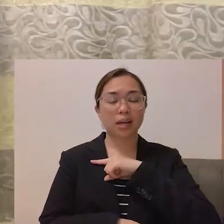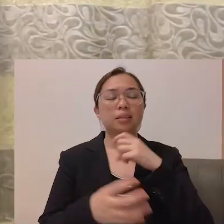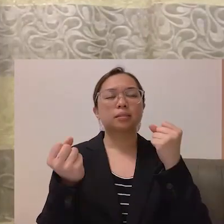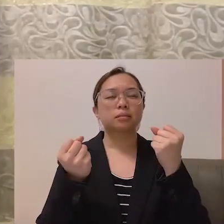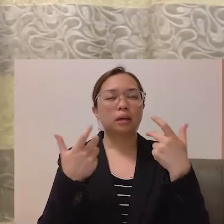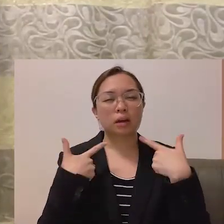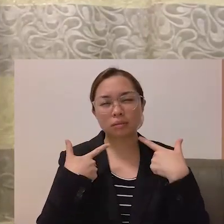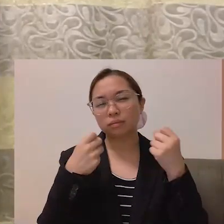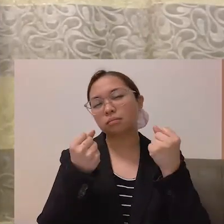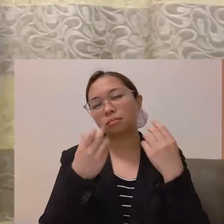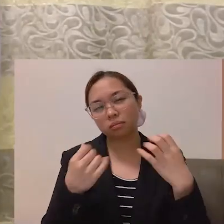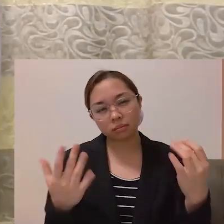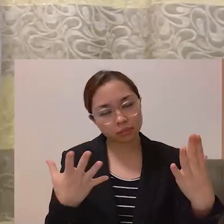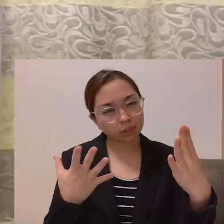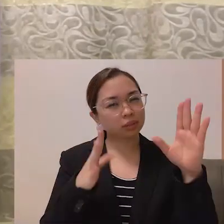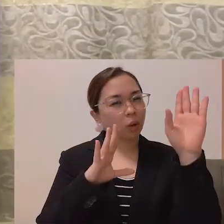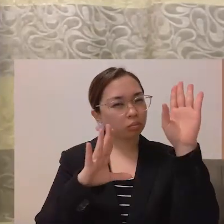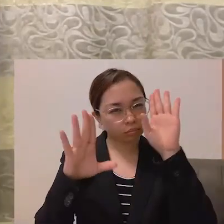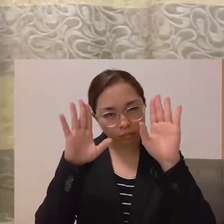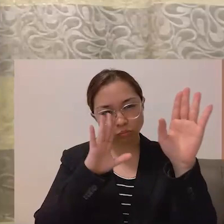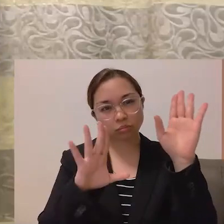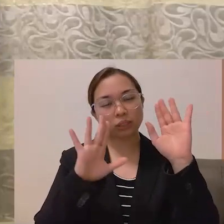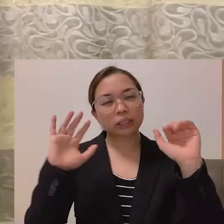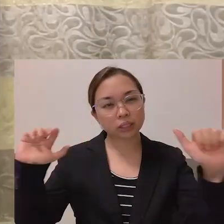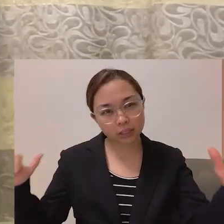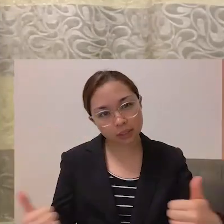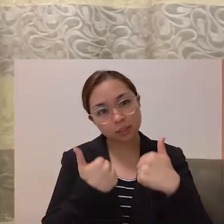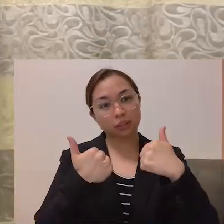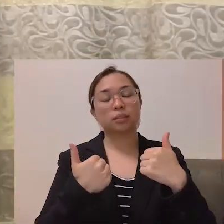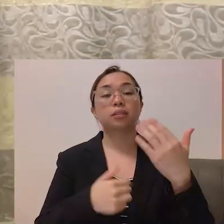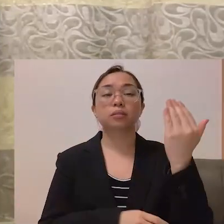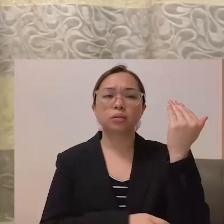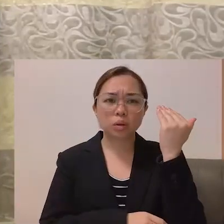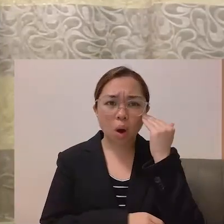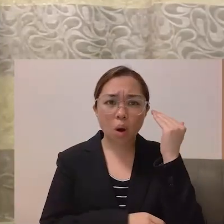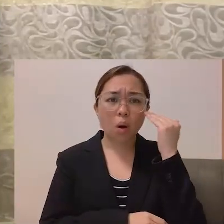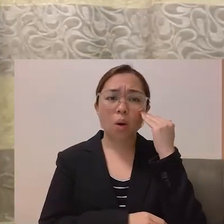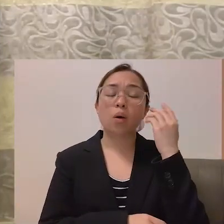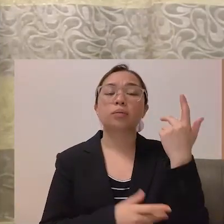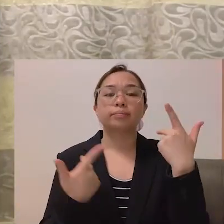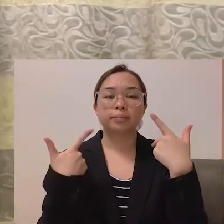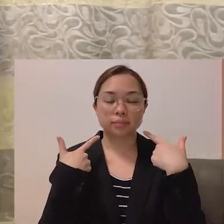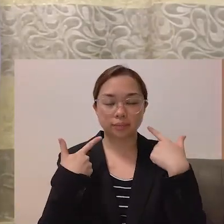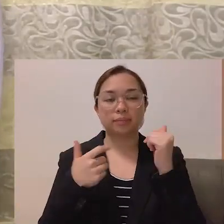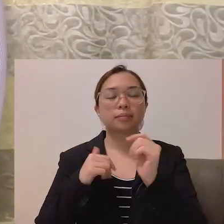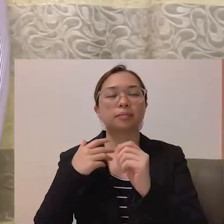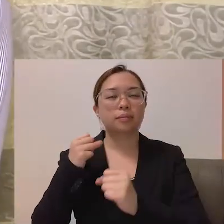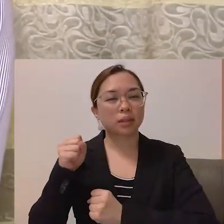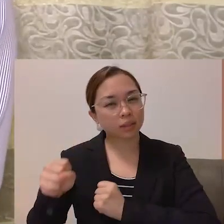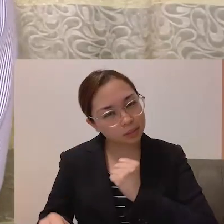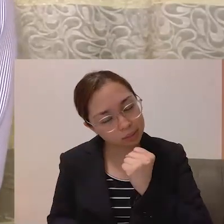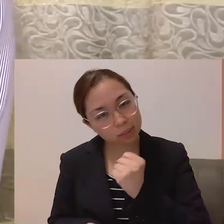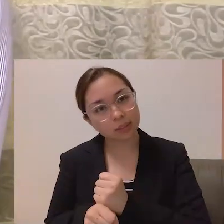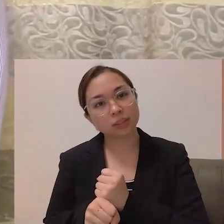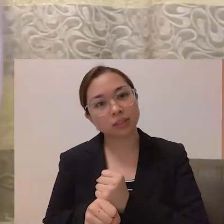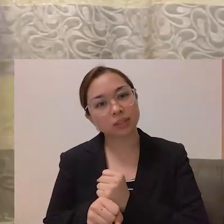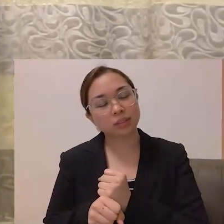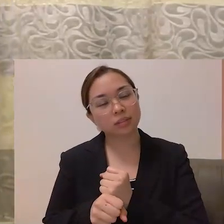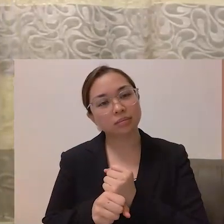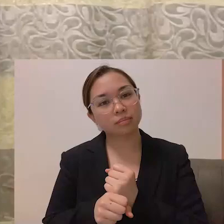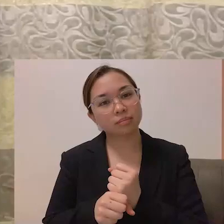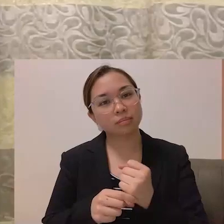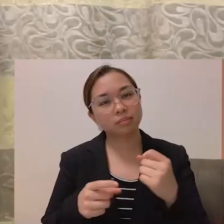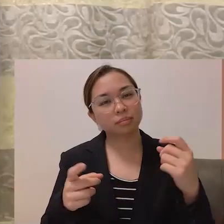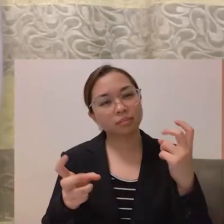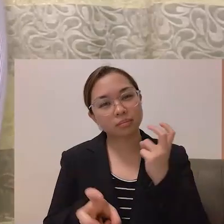ngayon. We all know how the trials and sufferings have not ended. And so we are here to encourage you